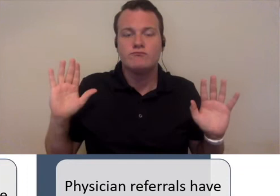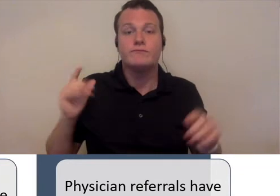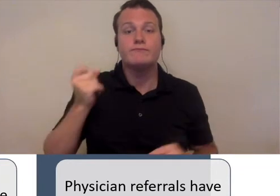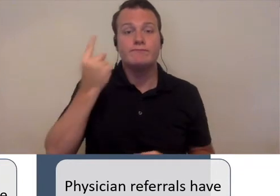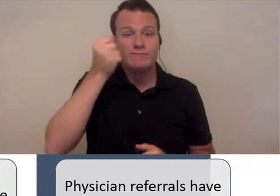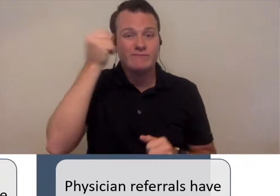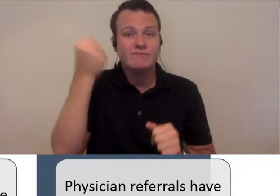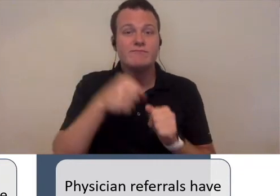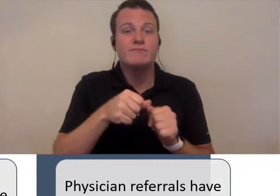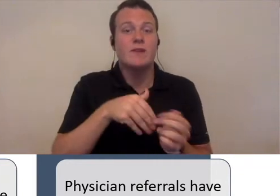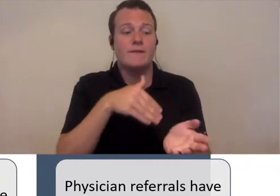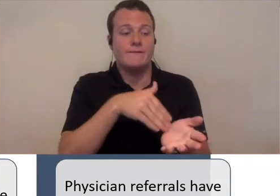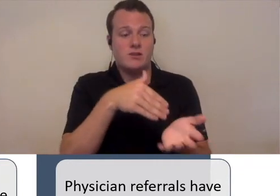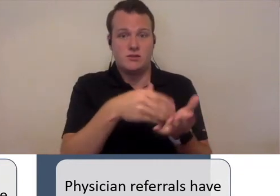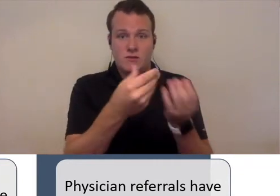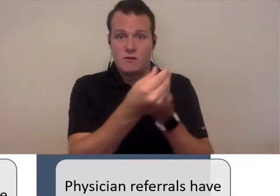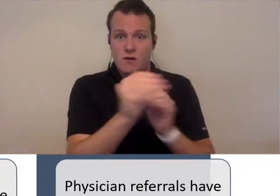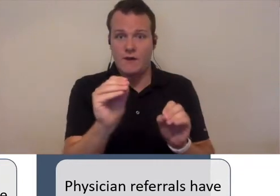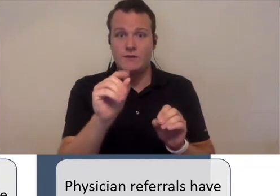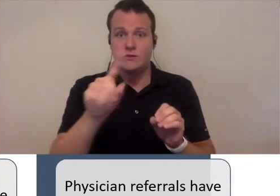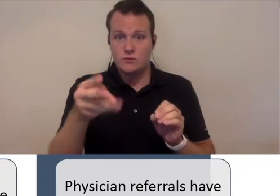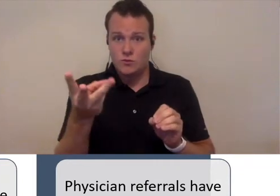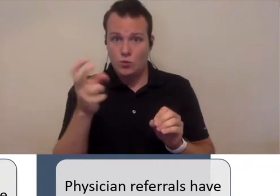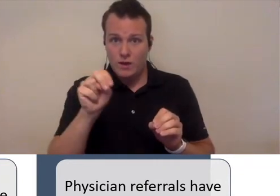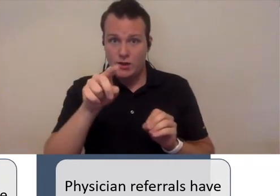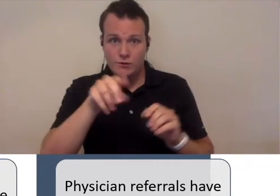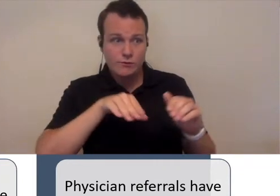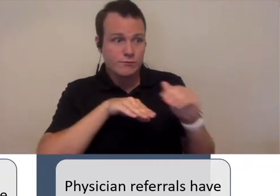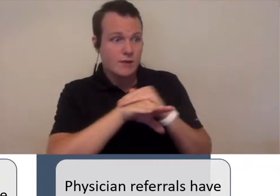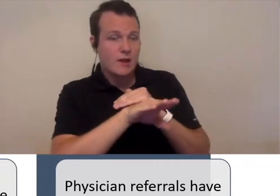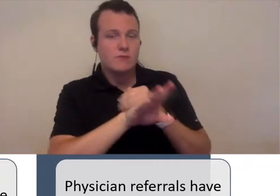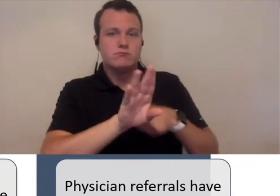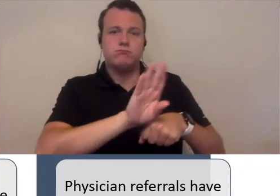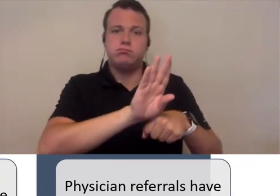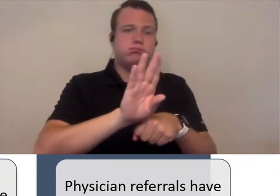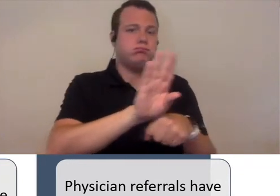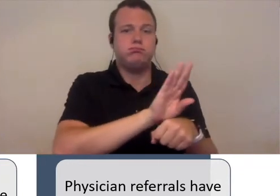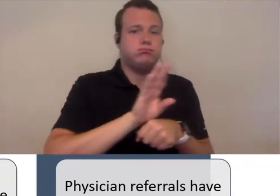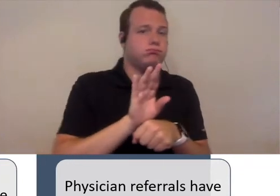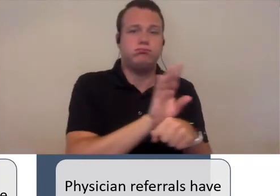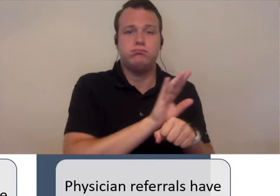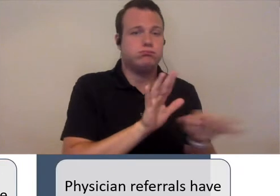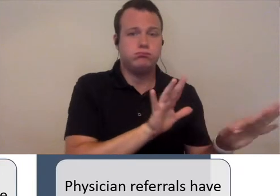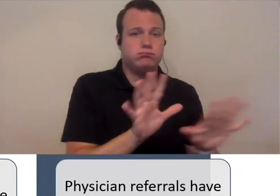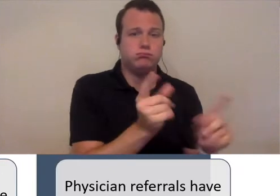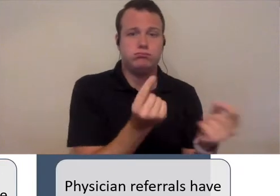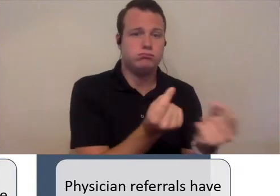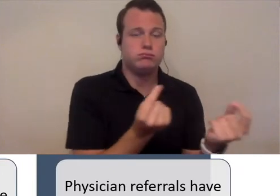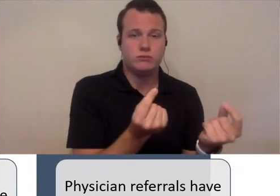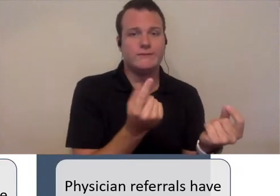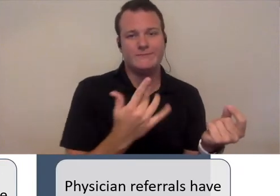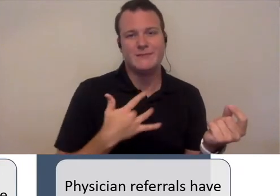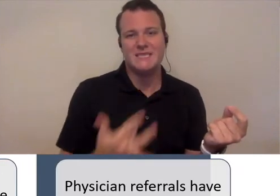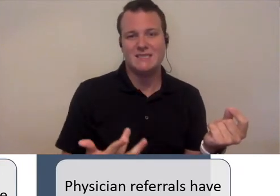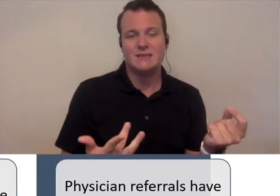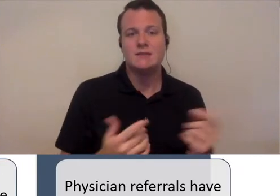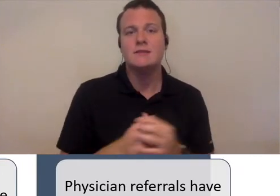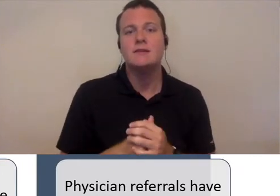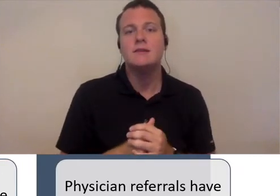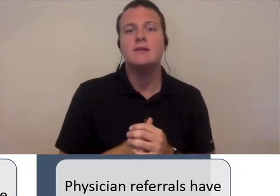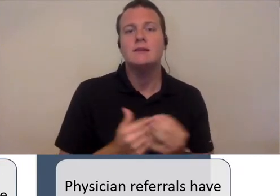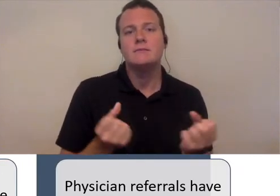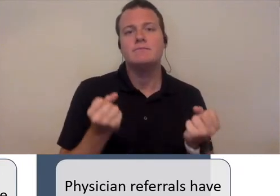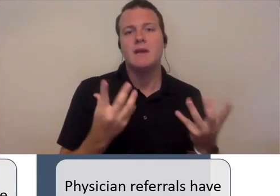remember that physicians' offices, when you go into those, are very busy offices generally. And so there's a lot going